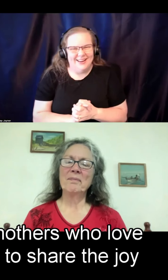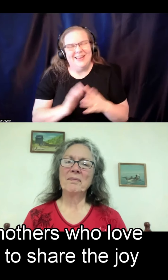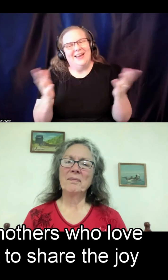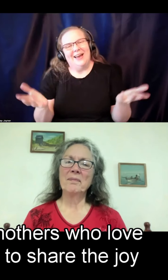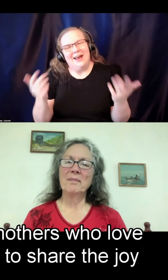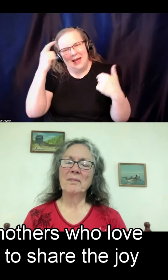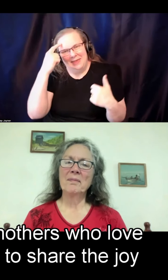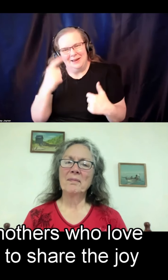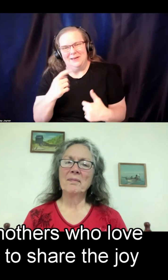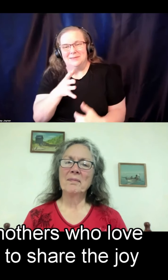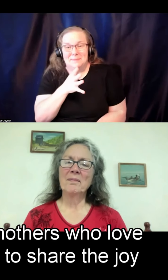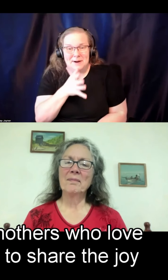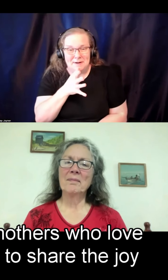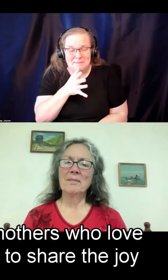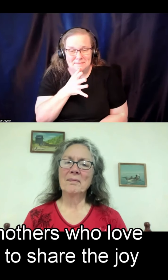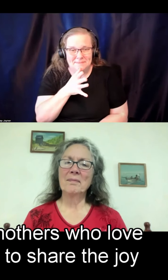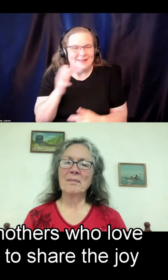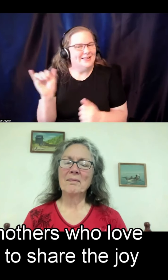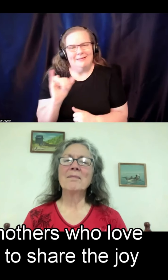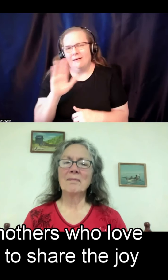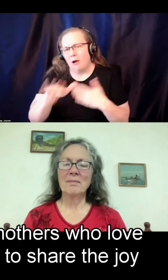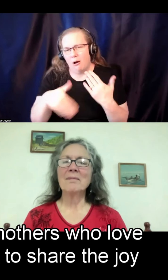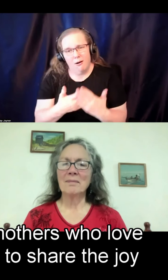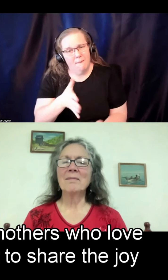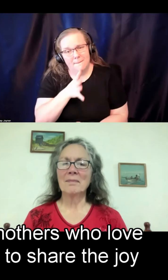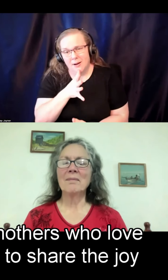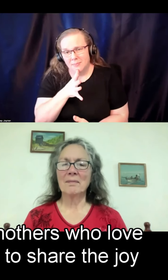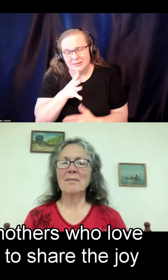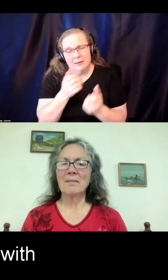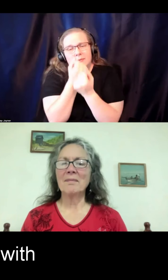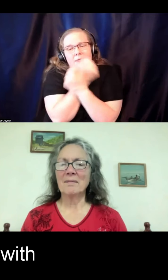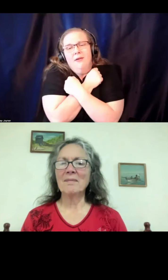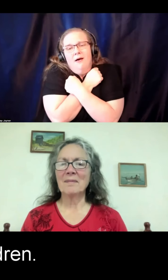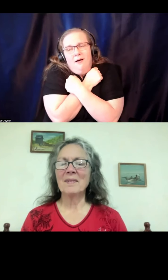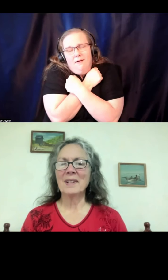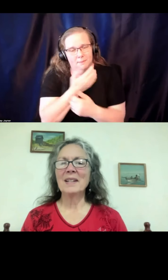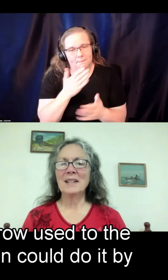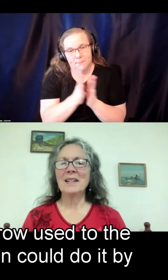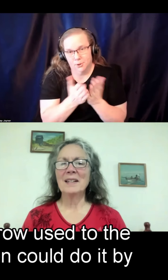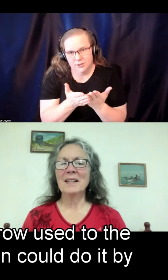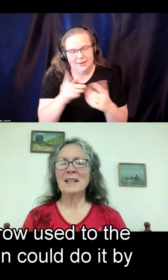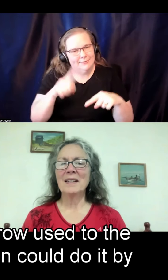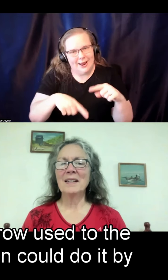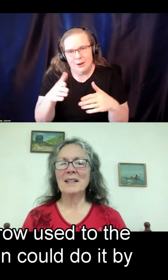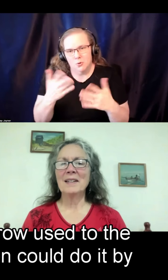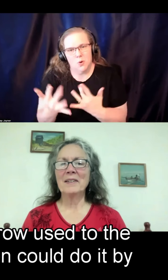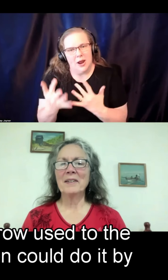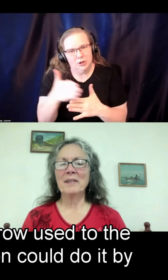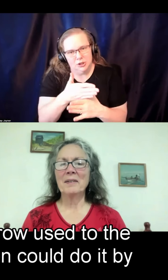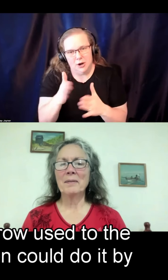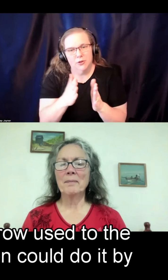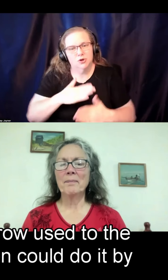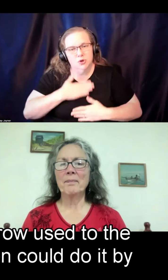mother, like all mothers who love books, you can't wait to share the joy of books with your children. But when